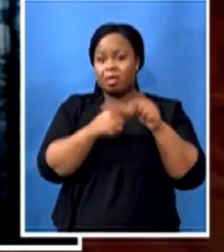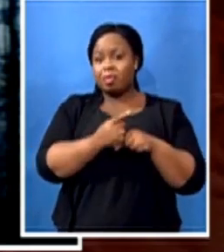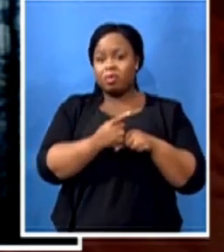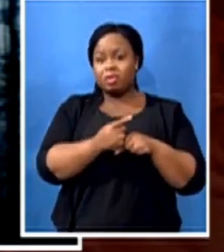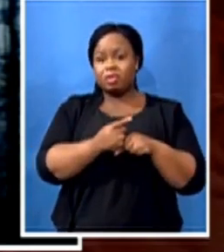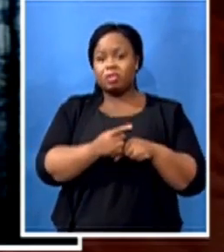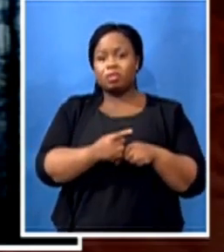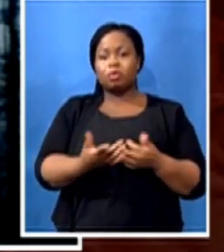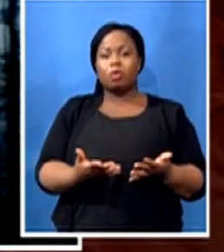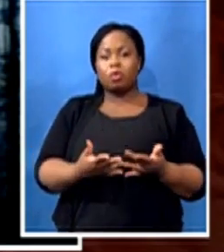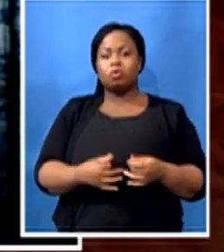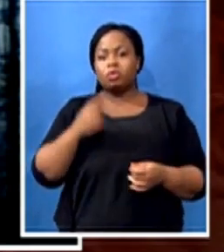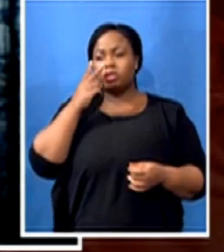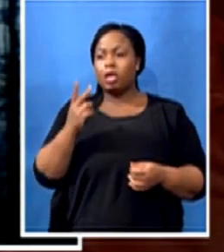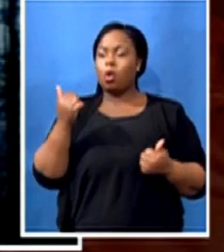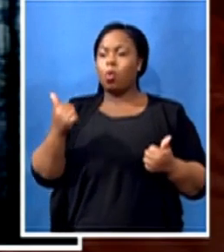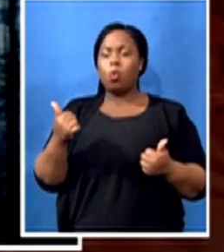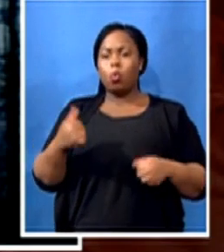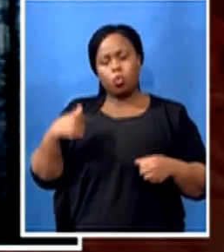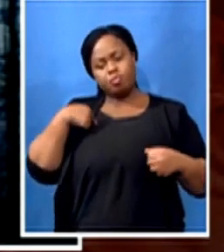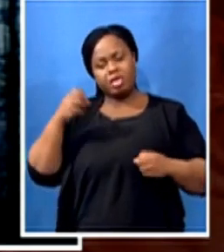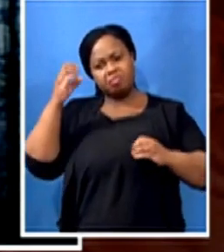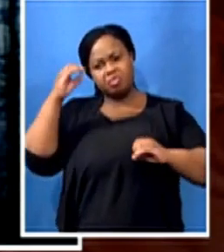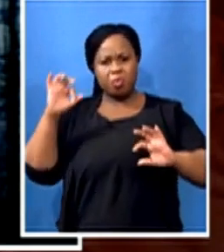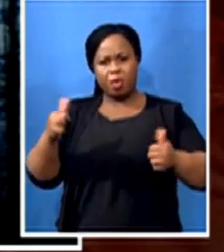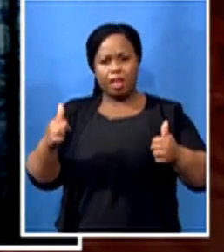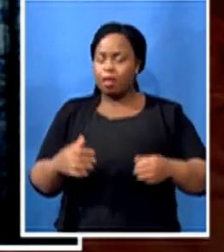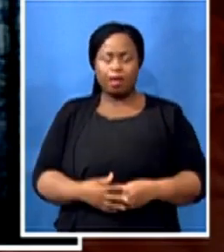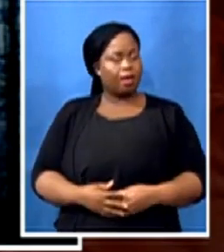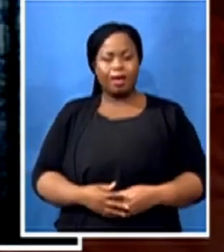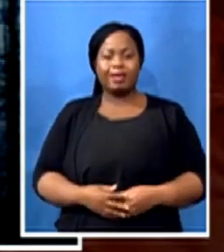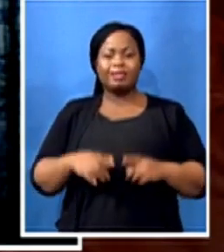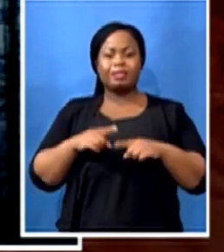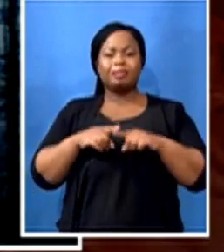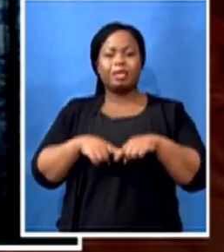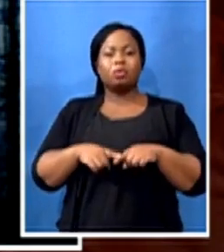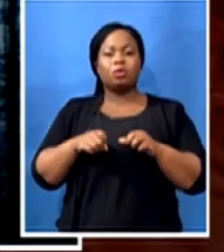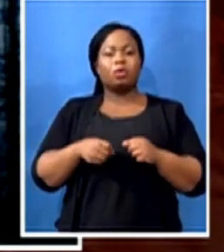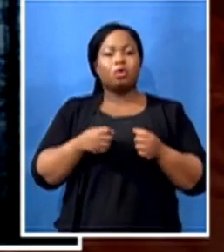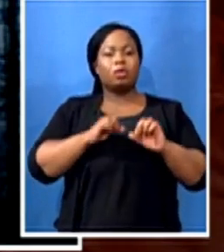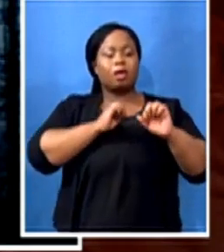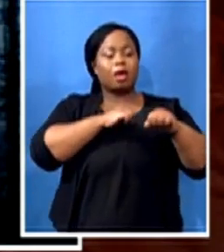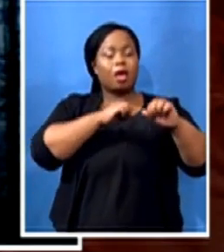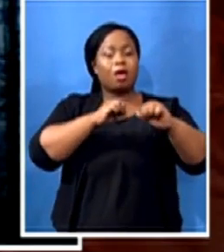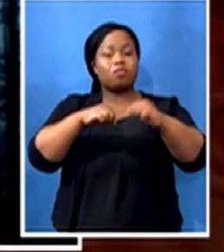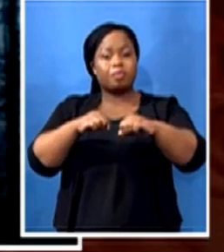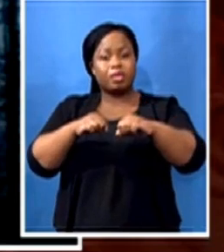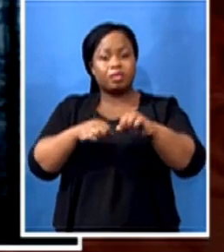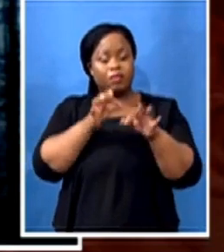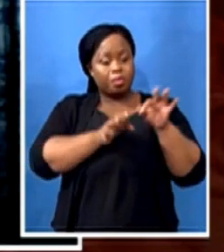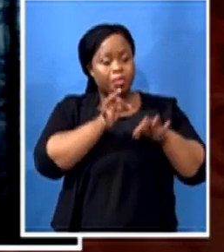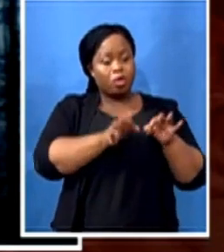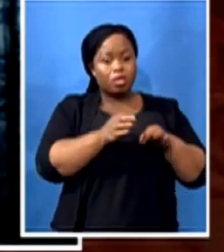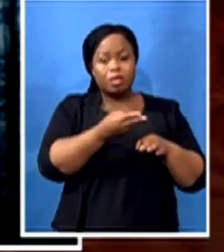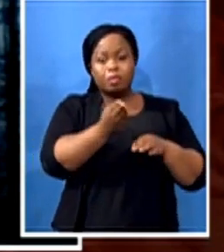arguments necessarily are, but it's basically based on caucuses, on party caucuses and voting by majority. And that is